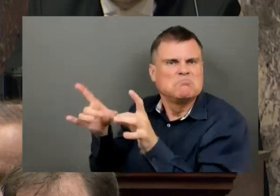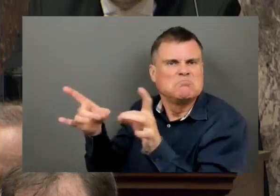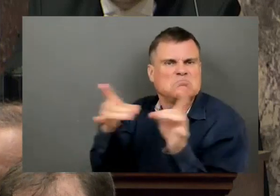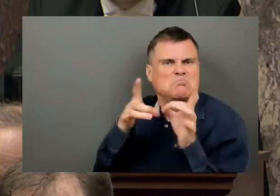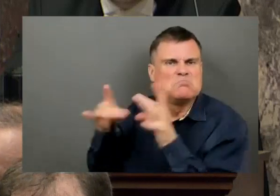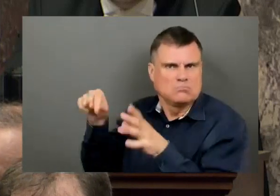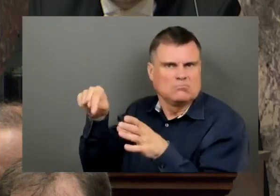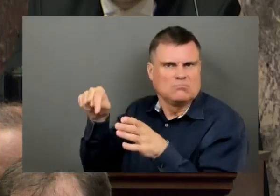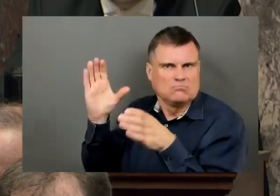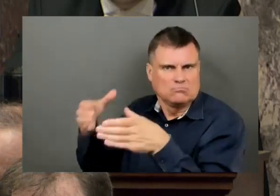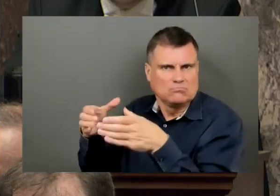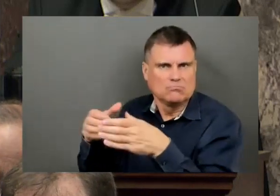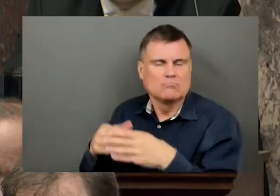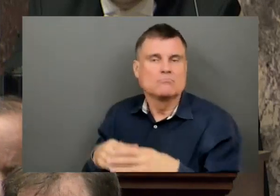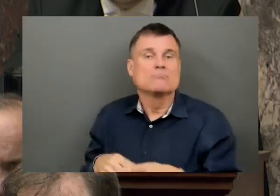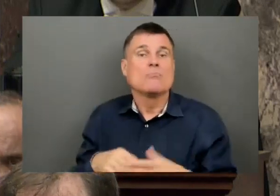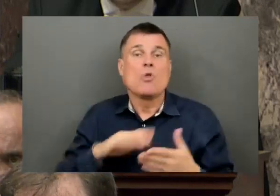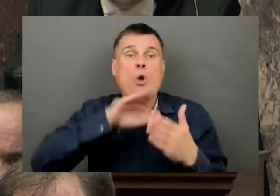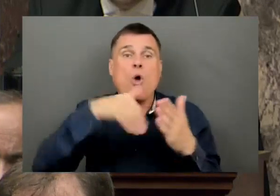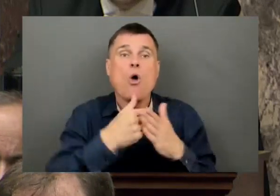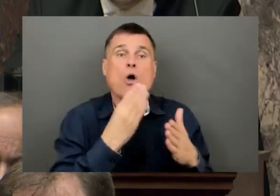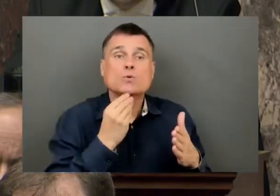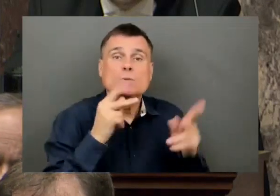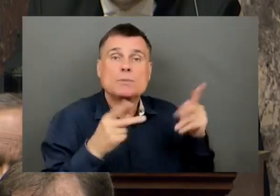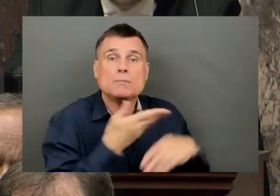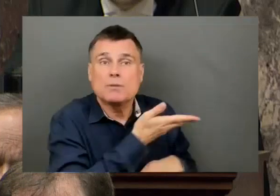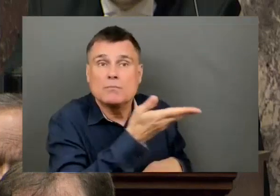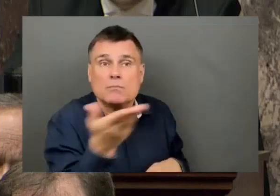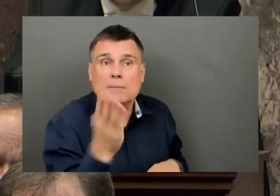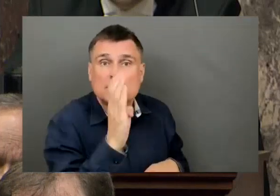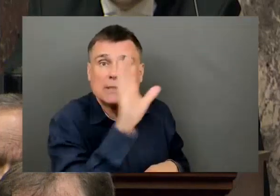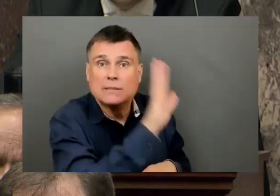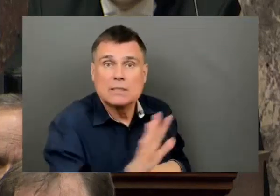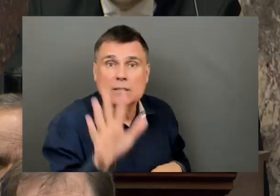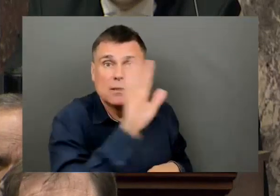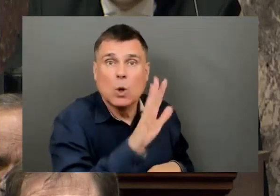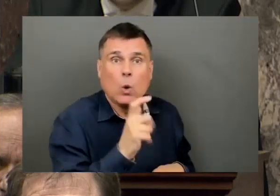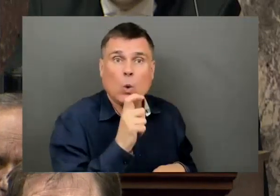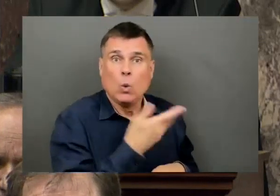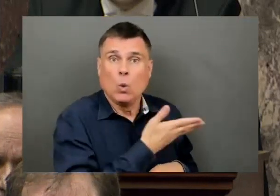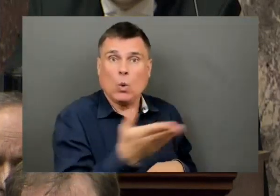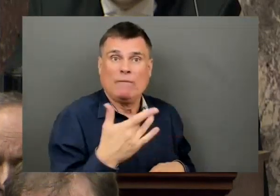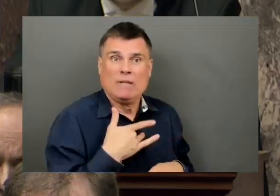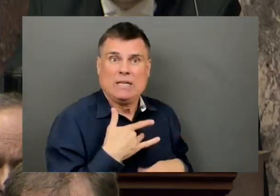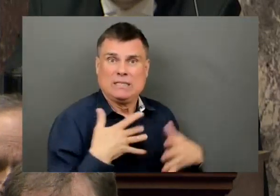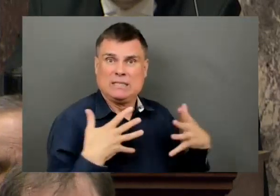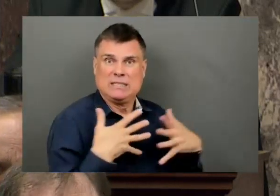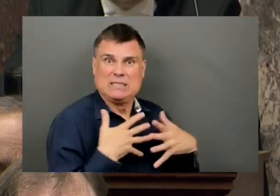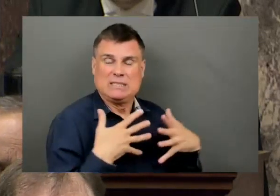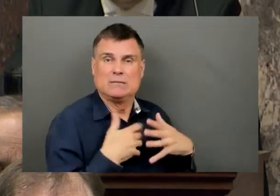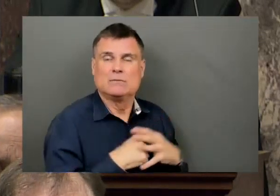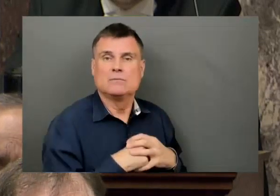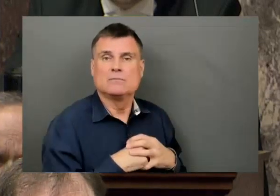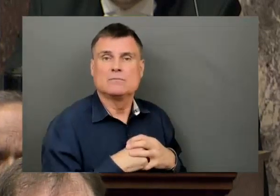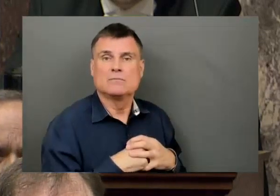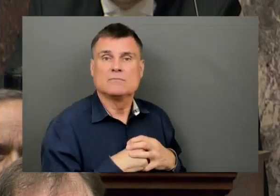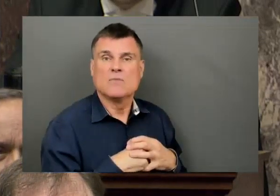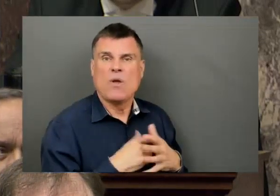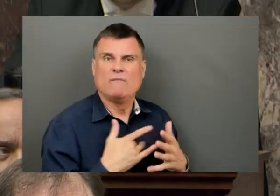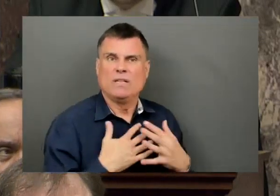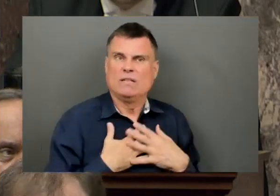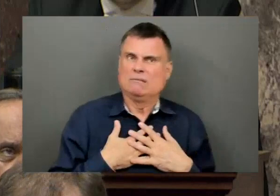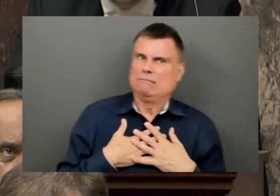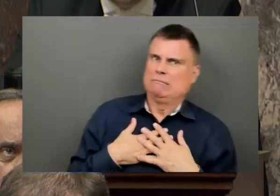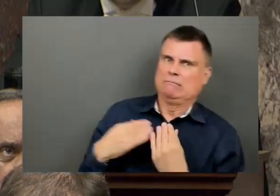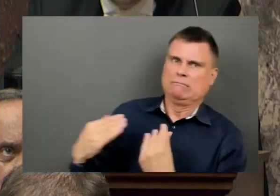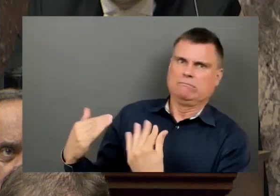in this province that feels scared, that feels the rise of anti-Semitism around them, that